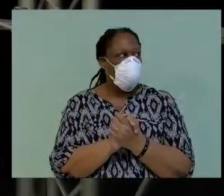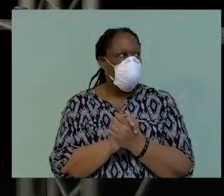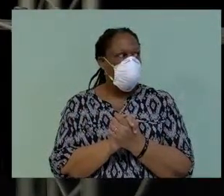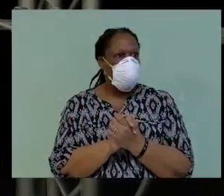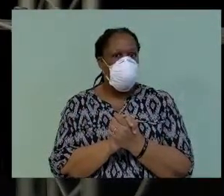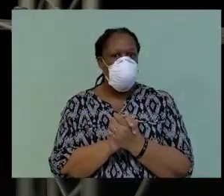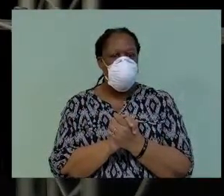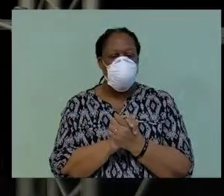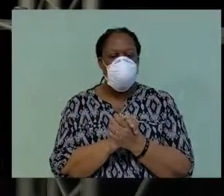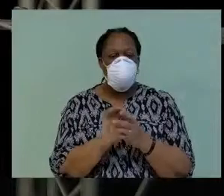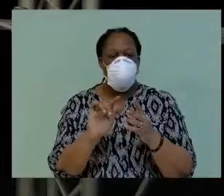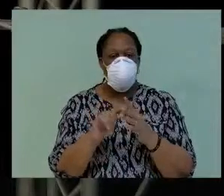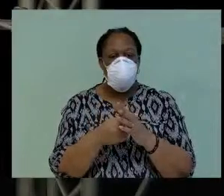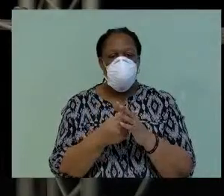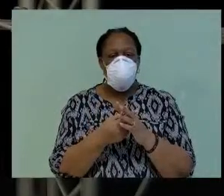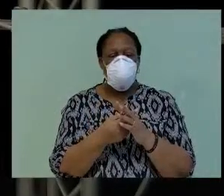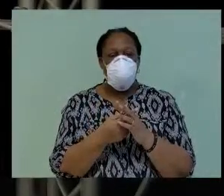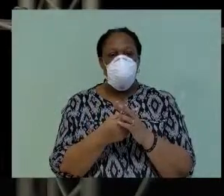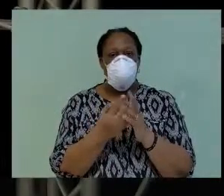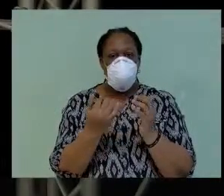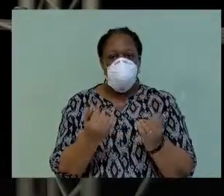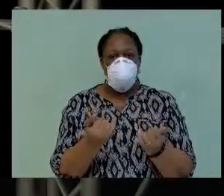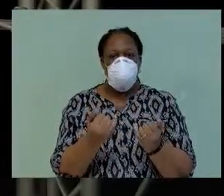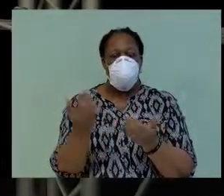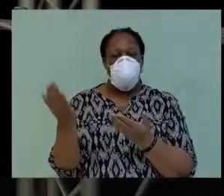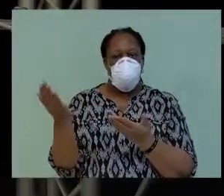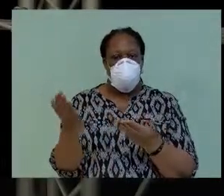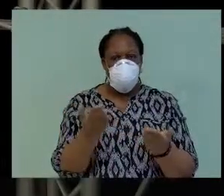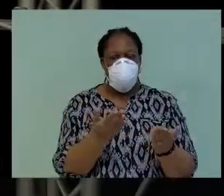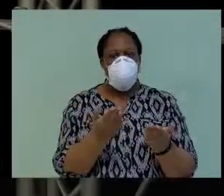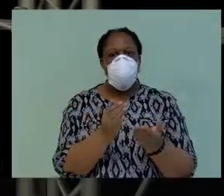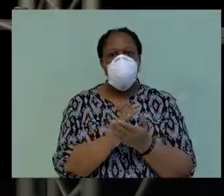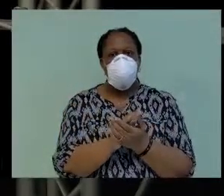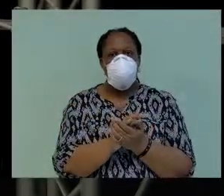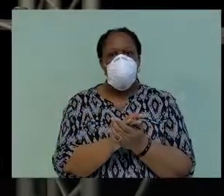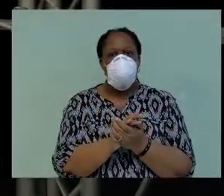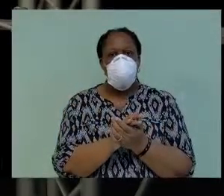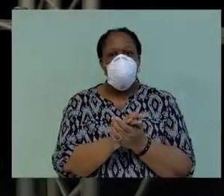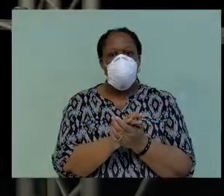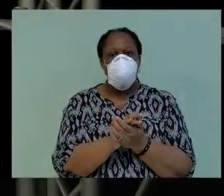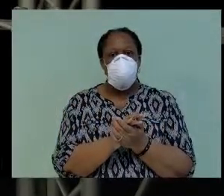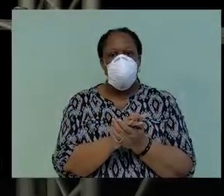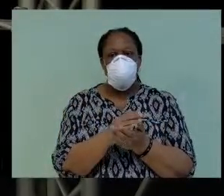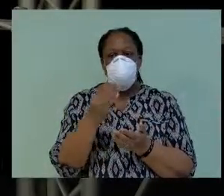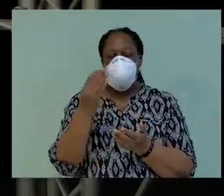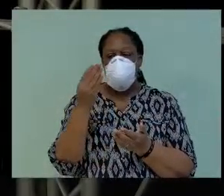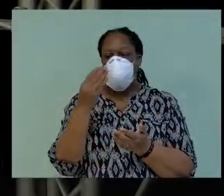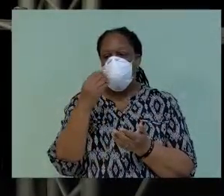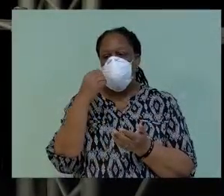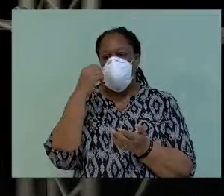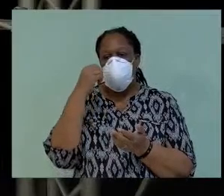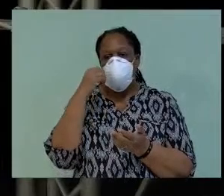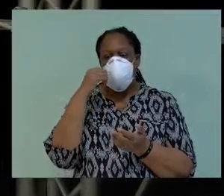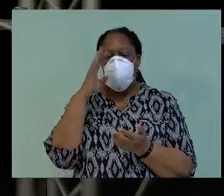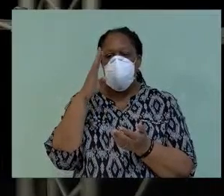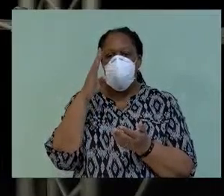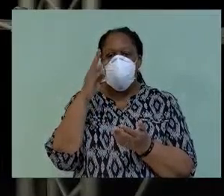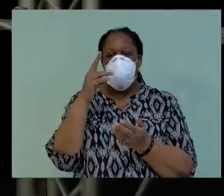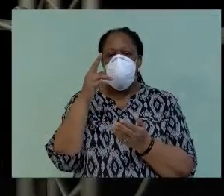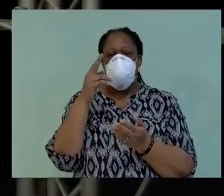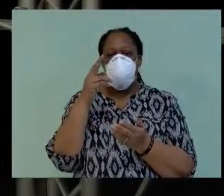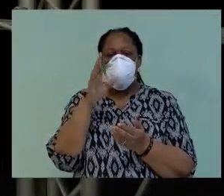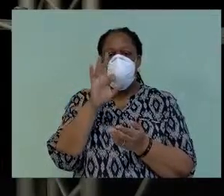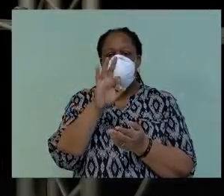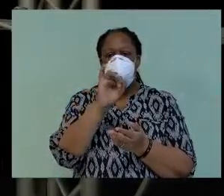To start the ball rolling, I would invite to the podium Ms. Diana Francis, who is